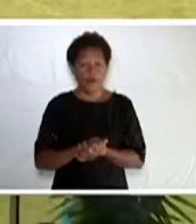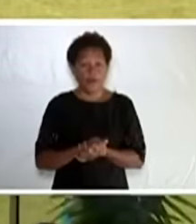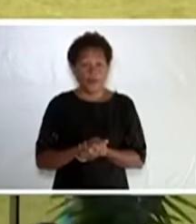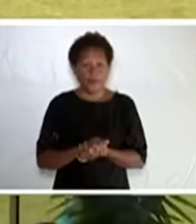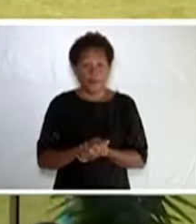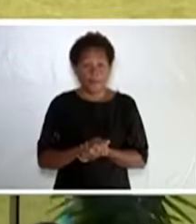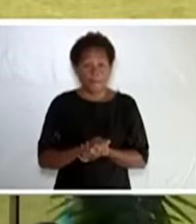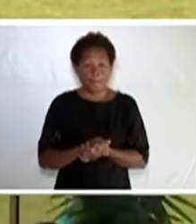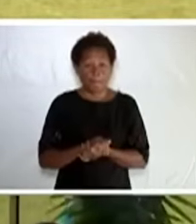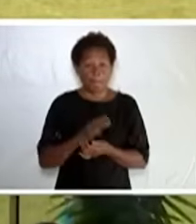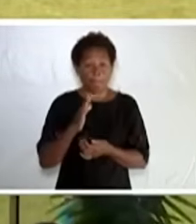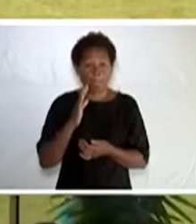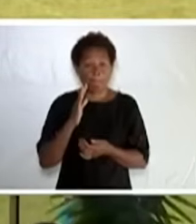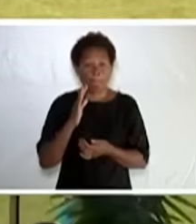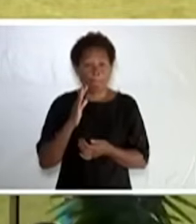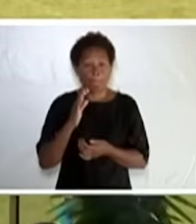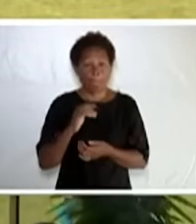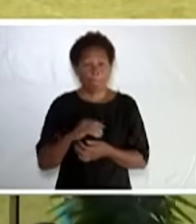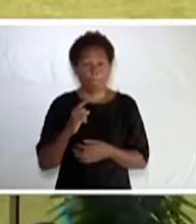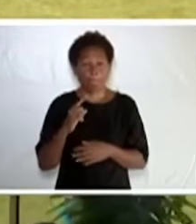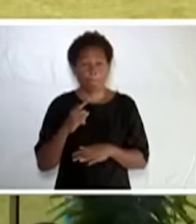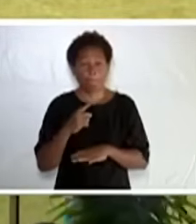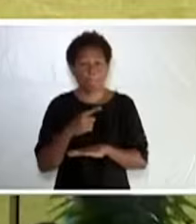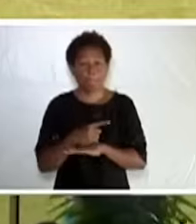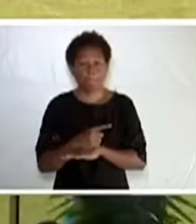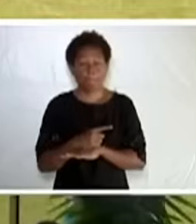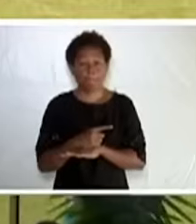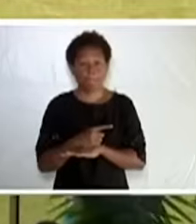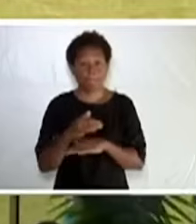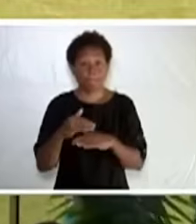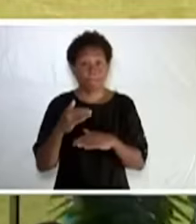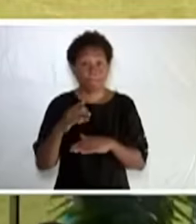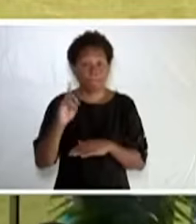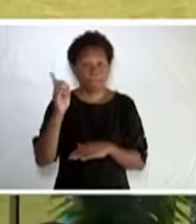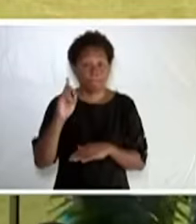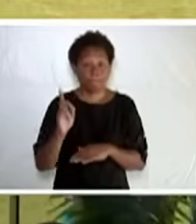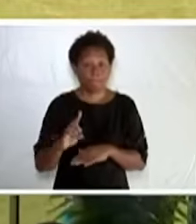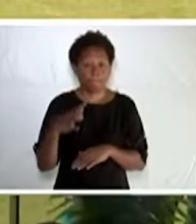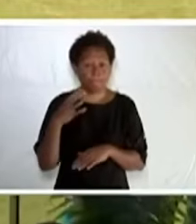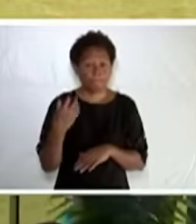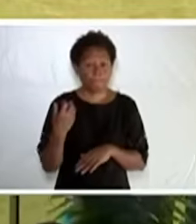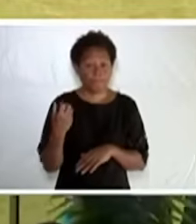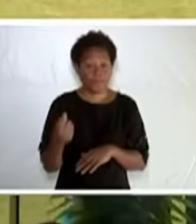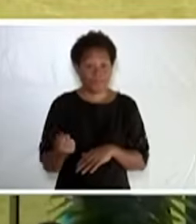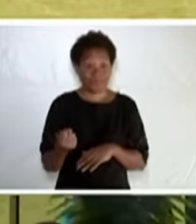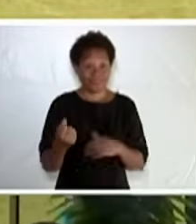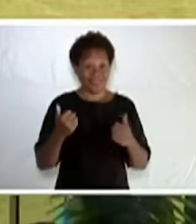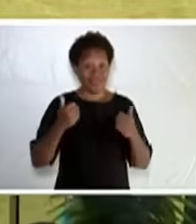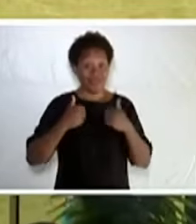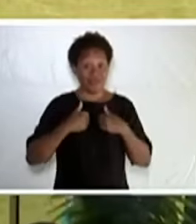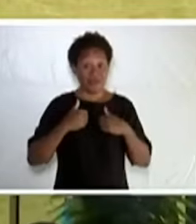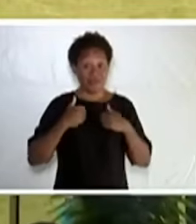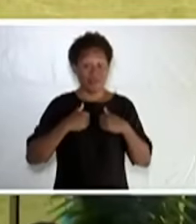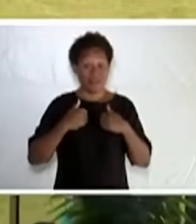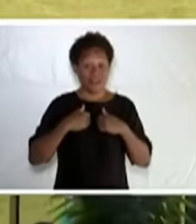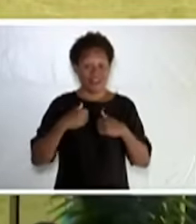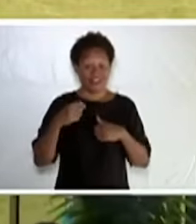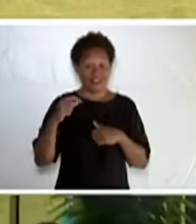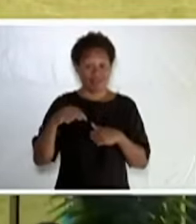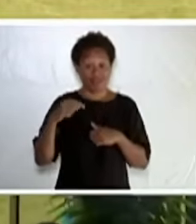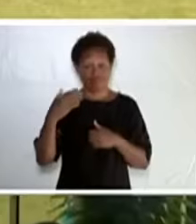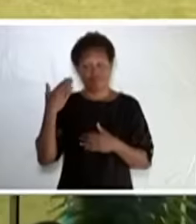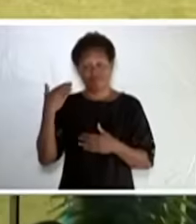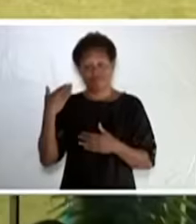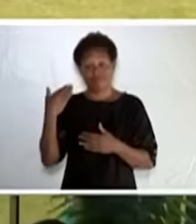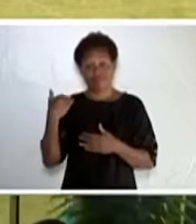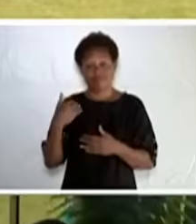You see, in the days leading up to today, we've had a series of rehearsals that we done